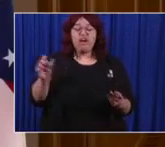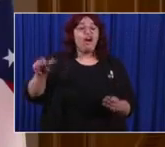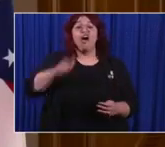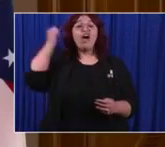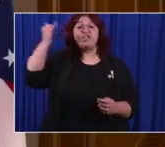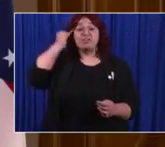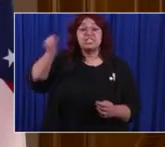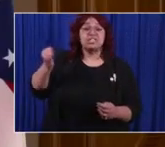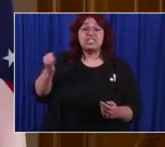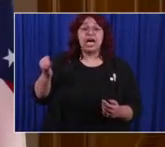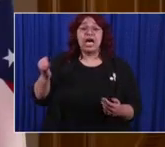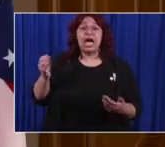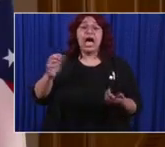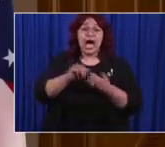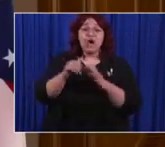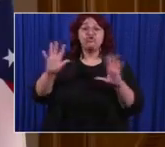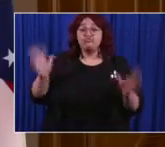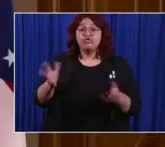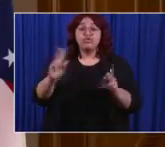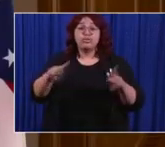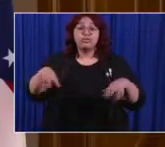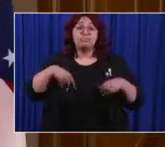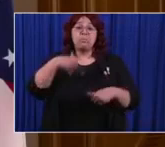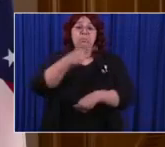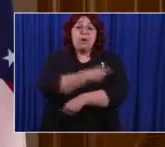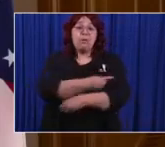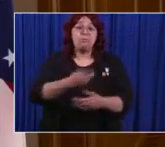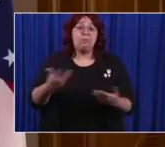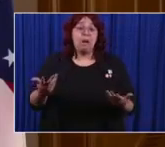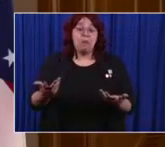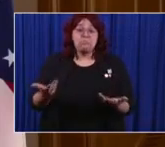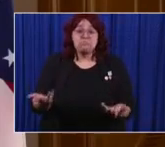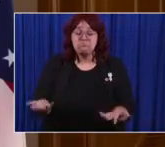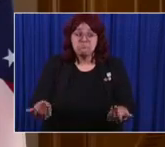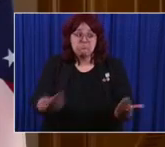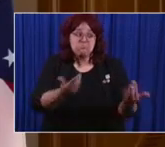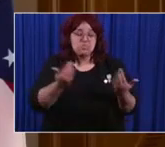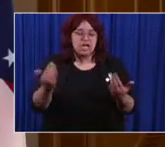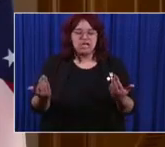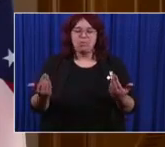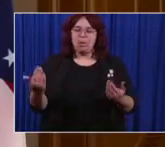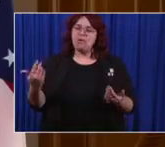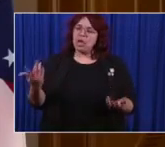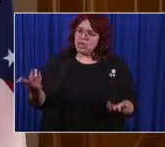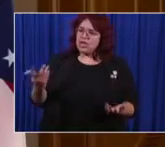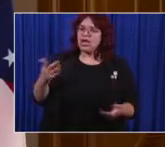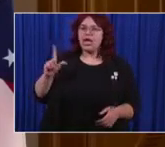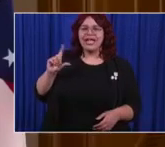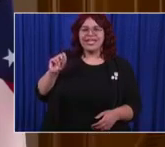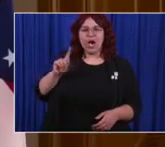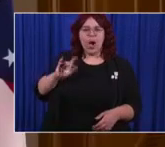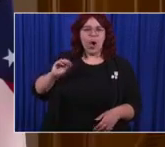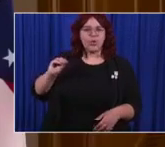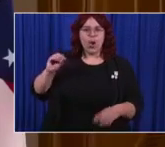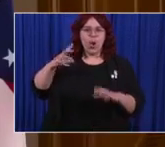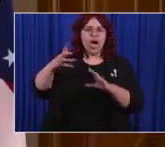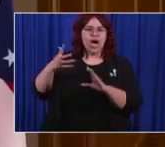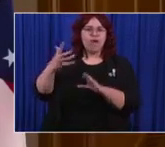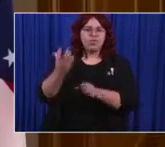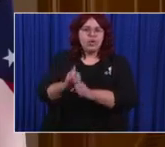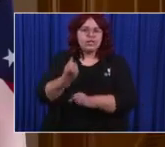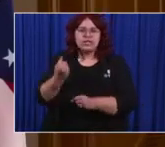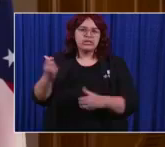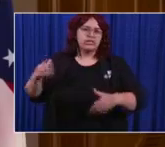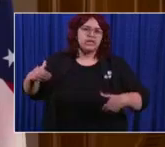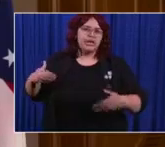this was one thing that had not been tried, one thing that, there is certainly evidence that it